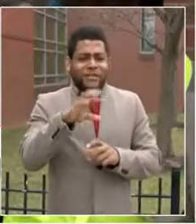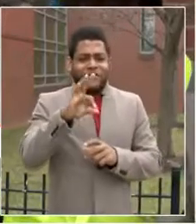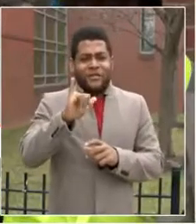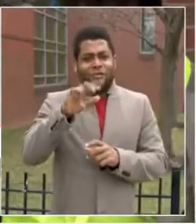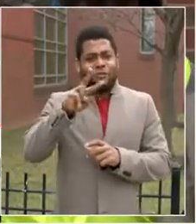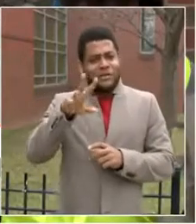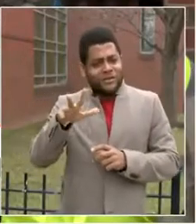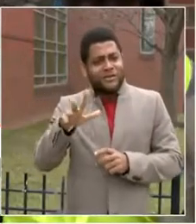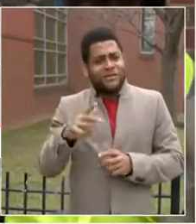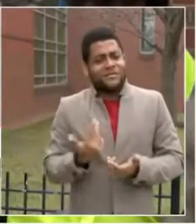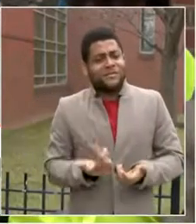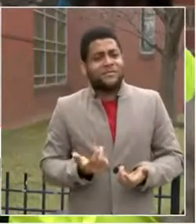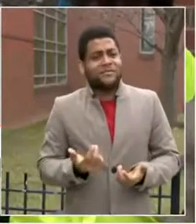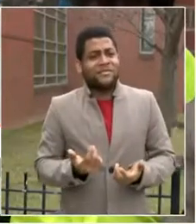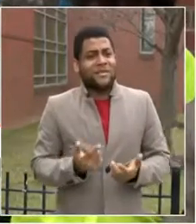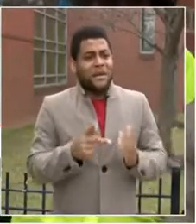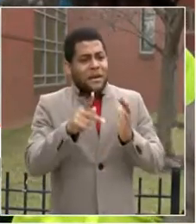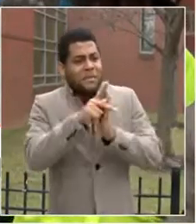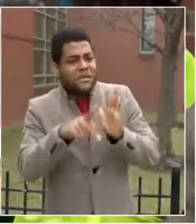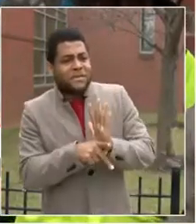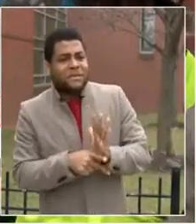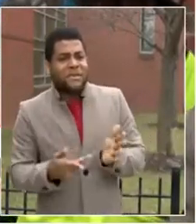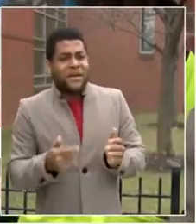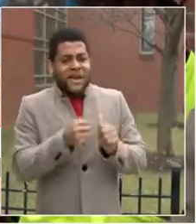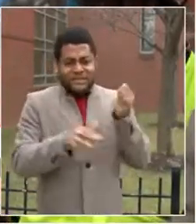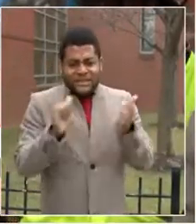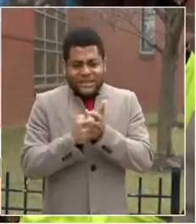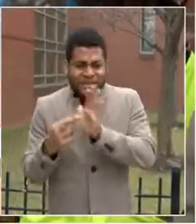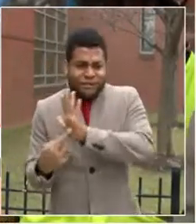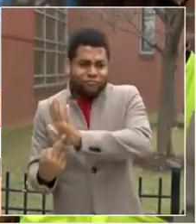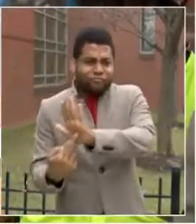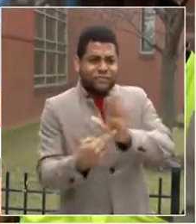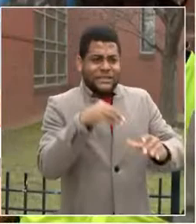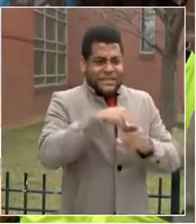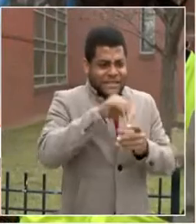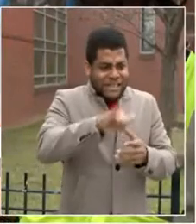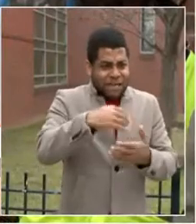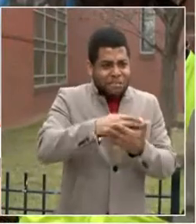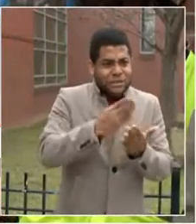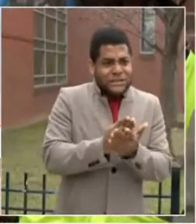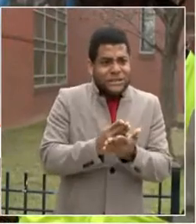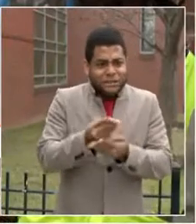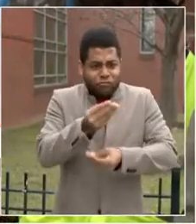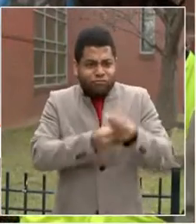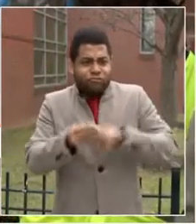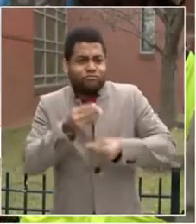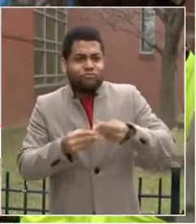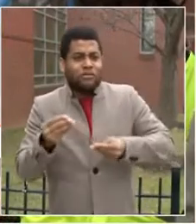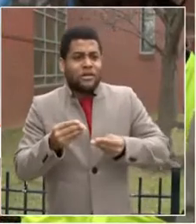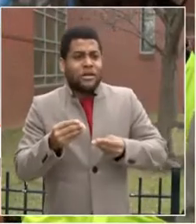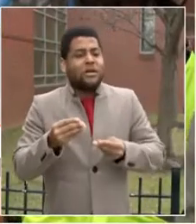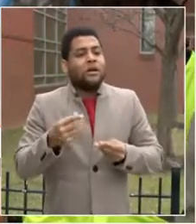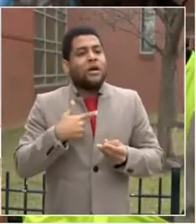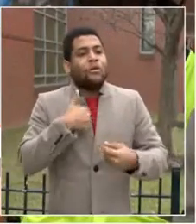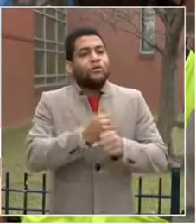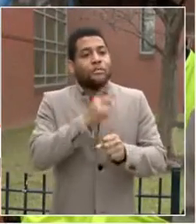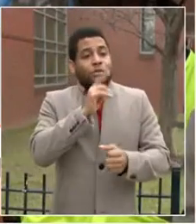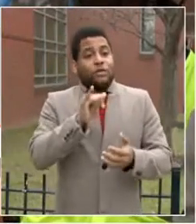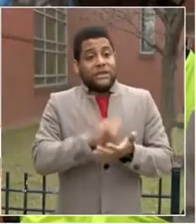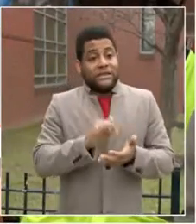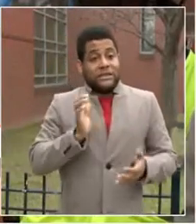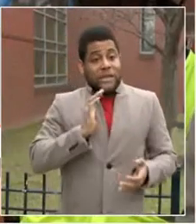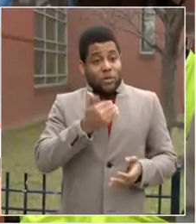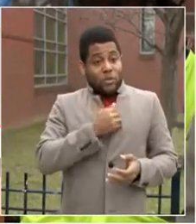the principles that it reflects. Our continued investments in non-law enforcement efforts reflects our understanding that